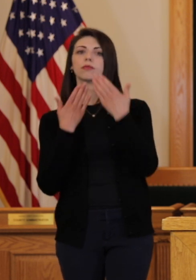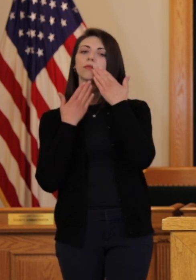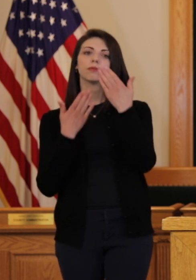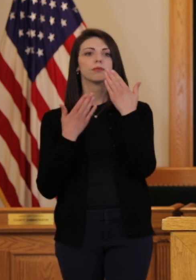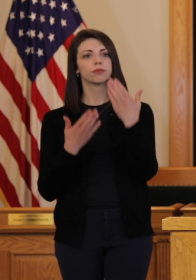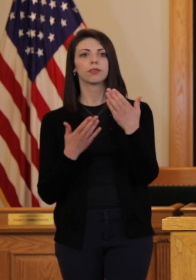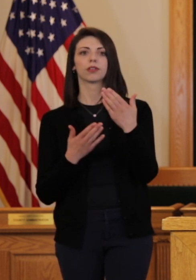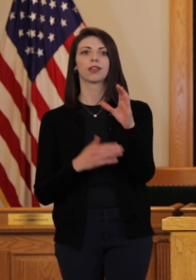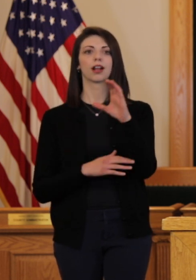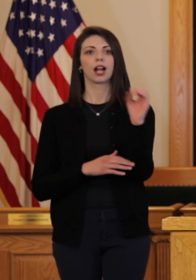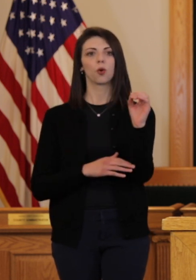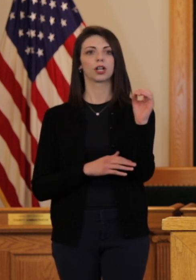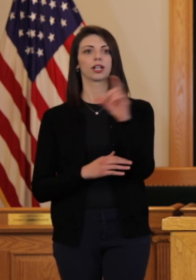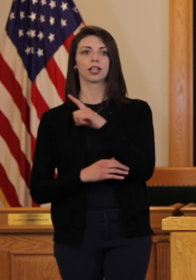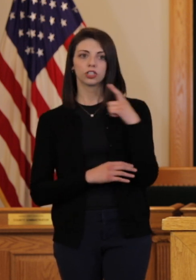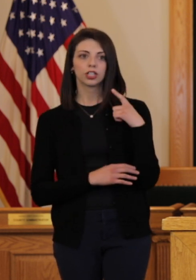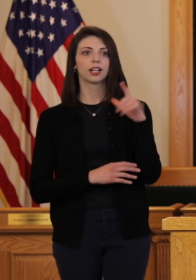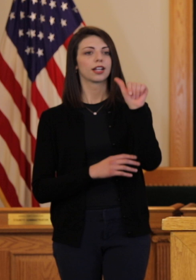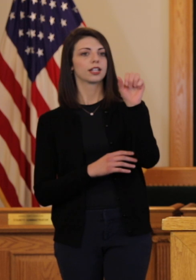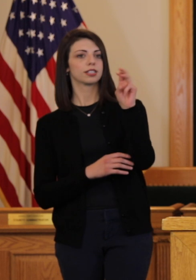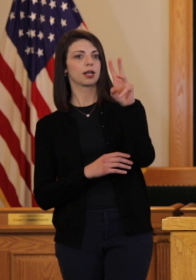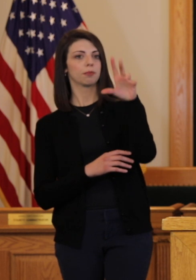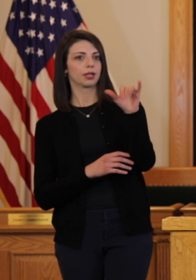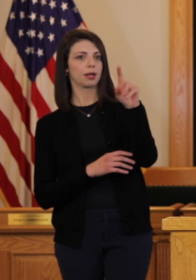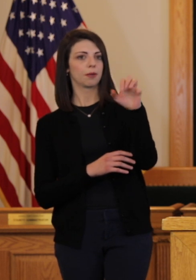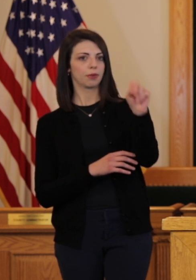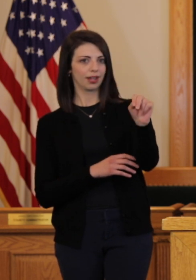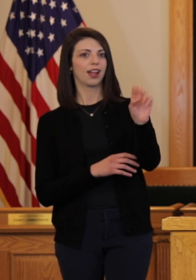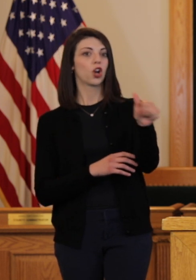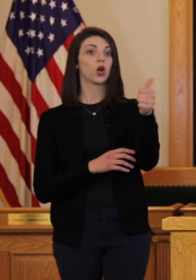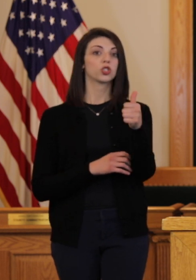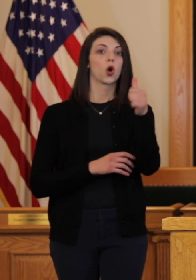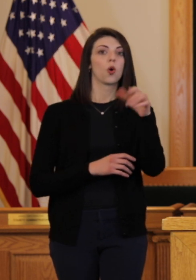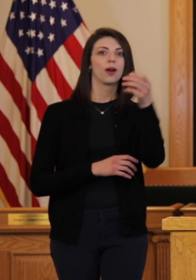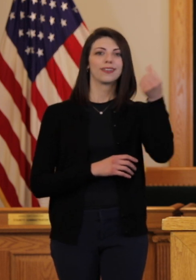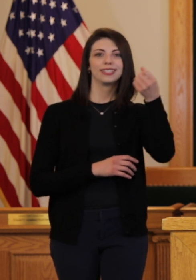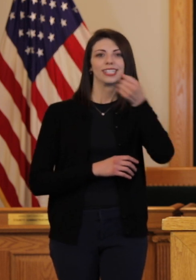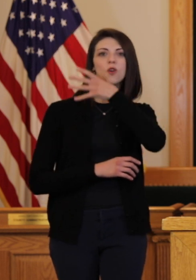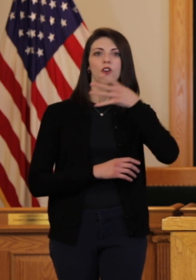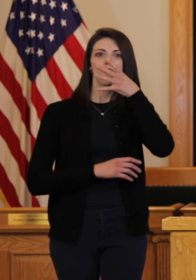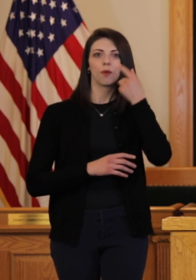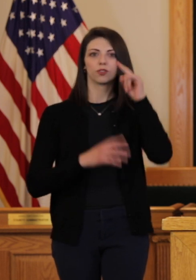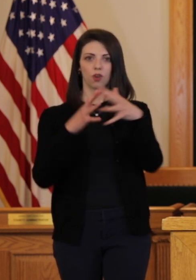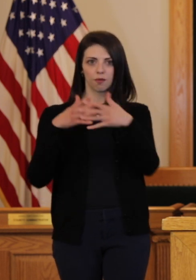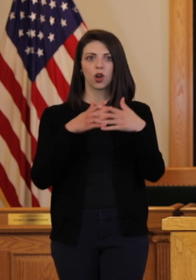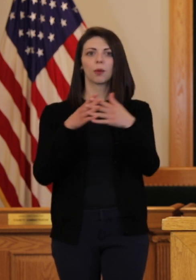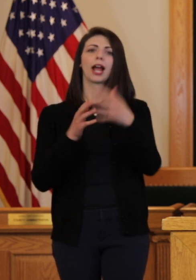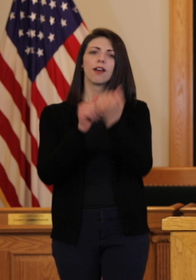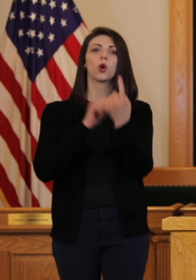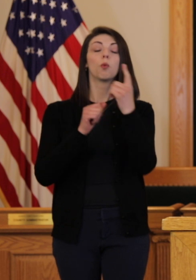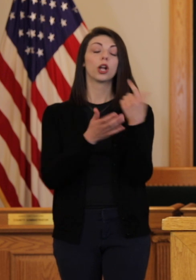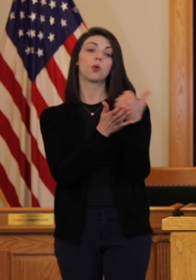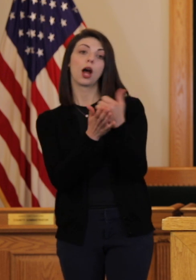County Legislature, Assemblyman Will Barkley, and the Dairy Farmers of America, and everyone who helped with yesterday's milk